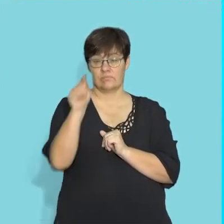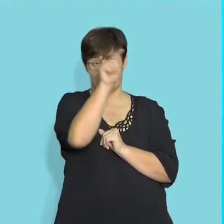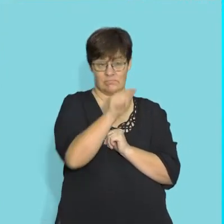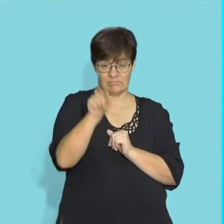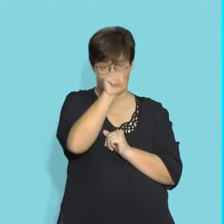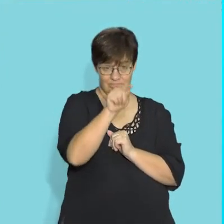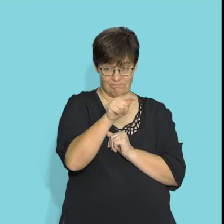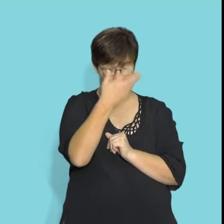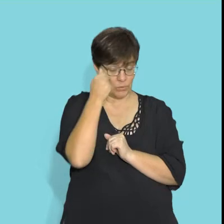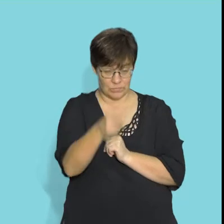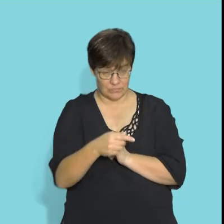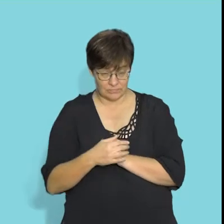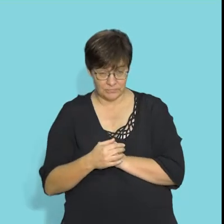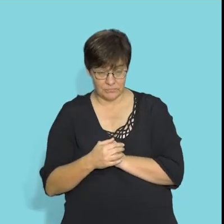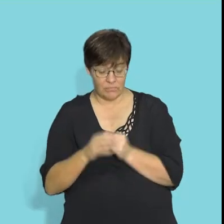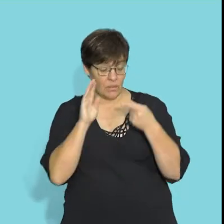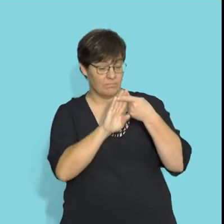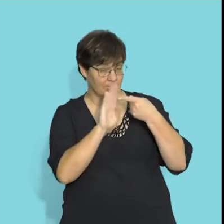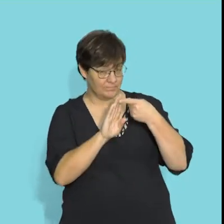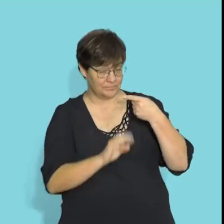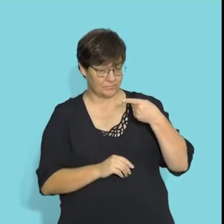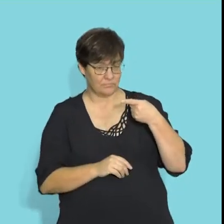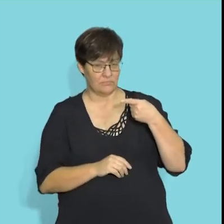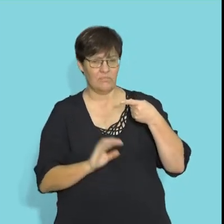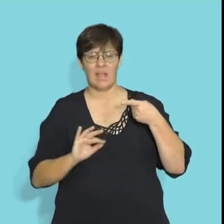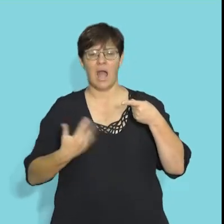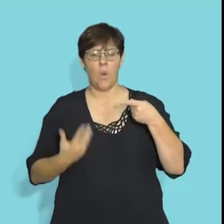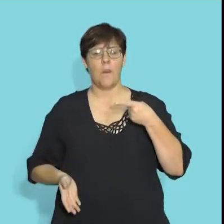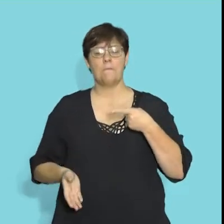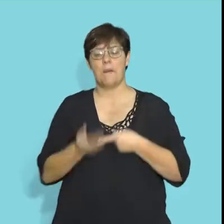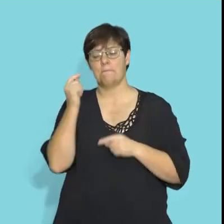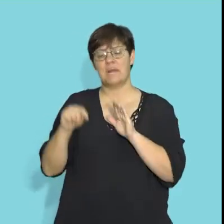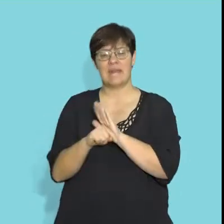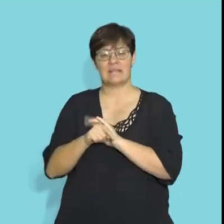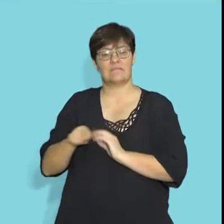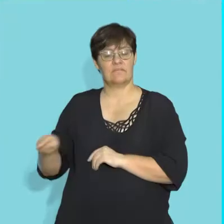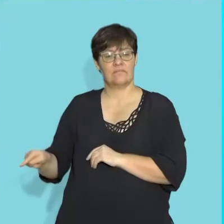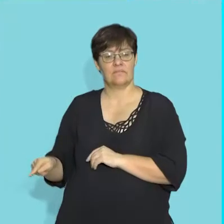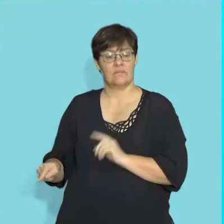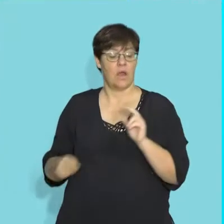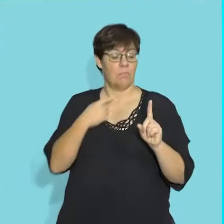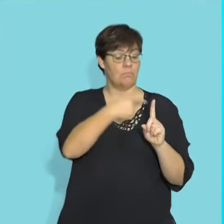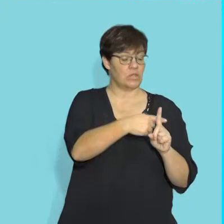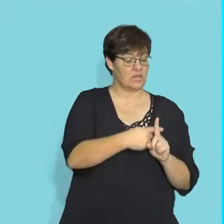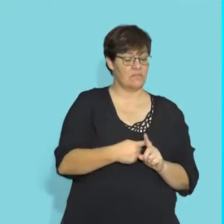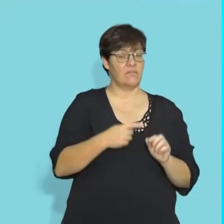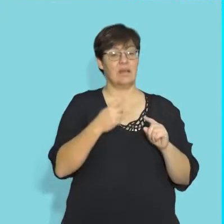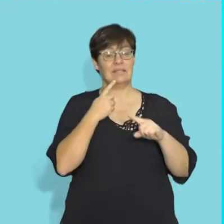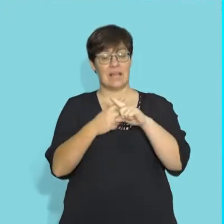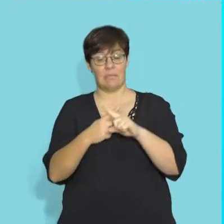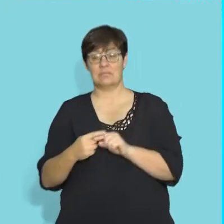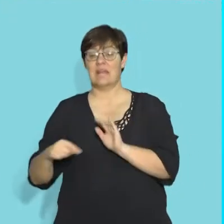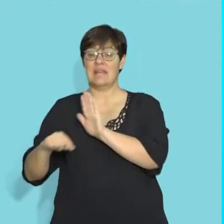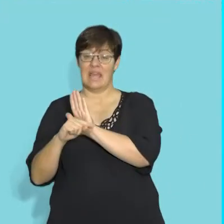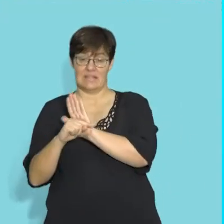The first thing that's important is the only way that I get something negative is if I go a positive times a